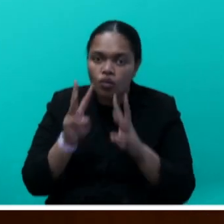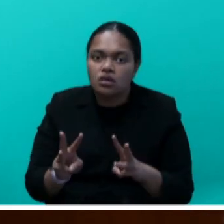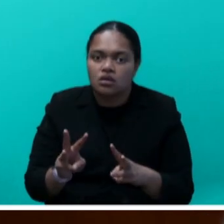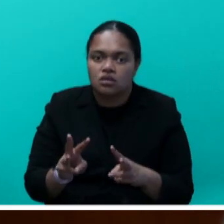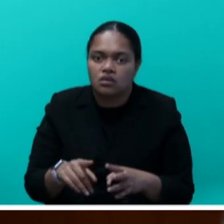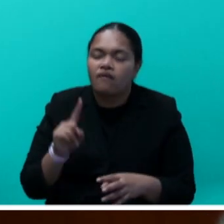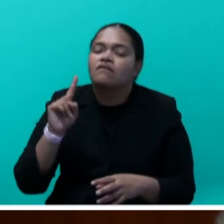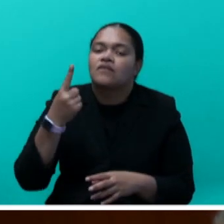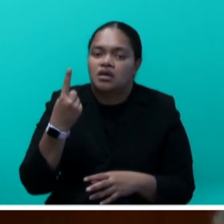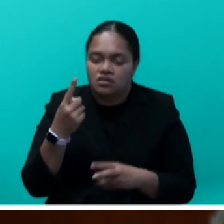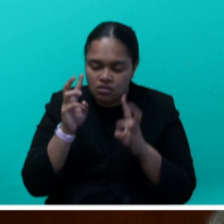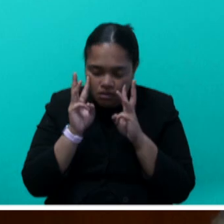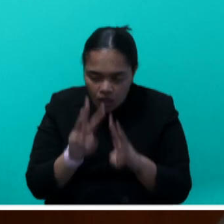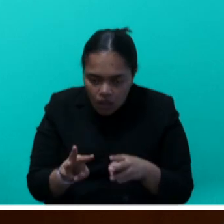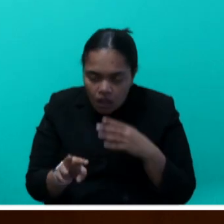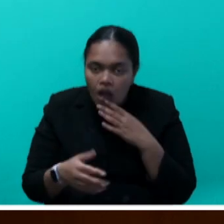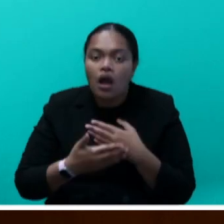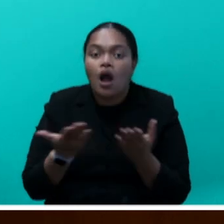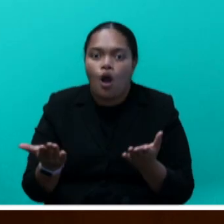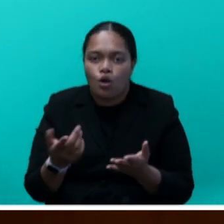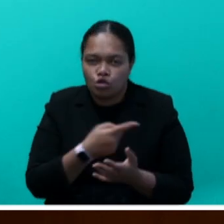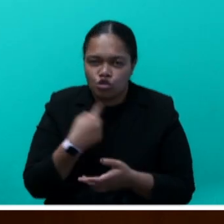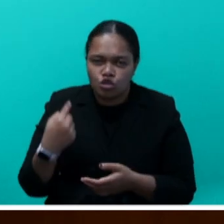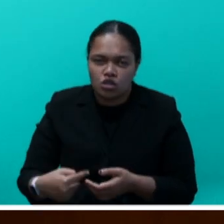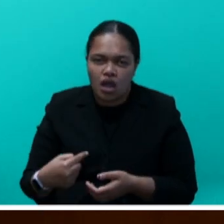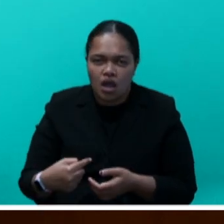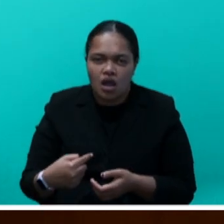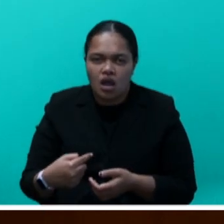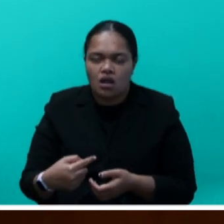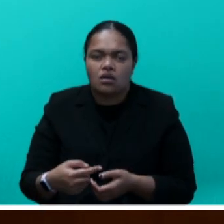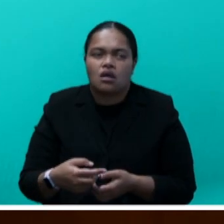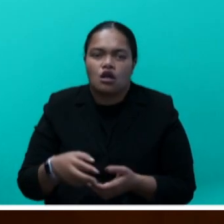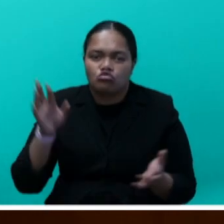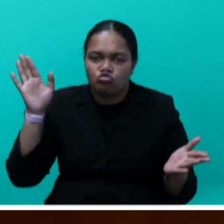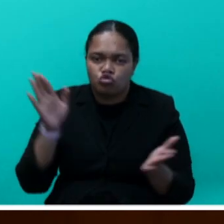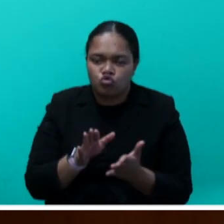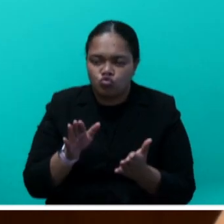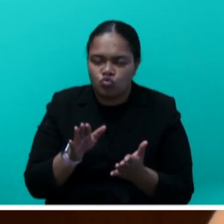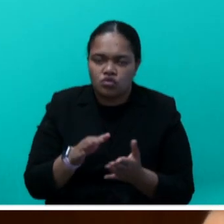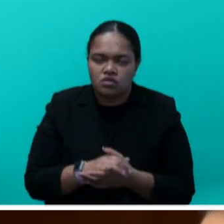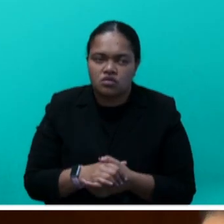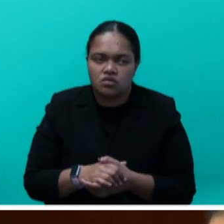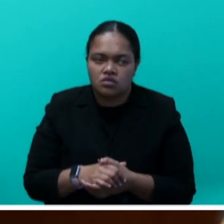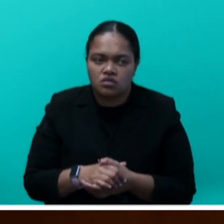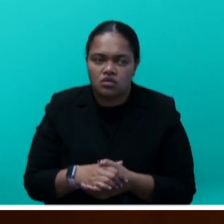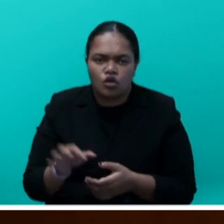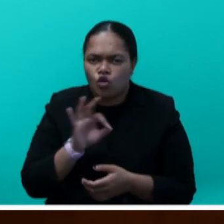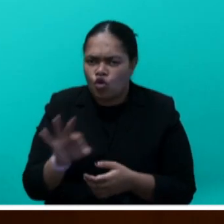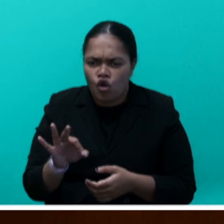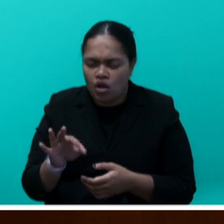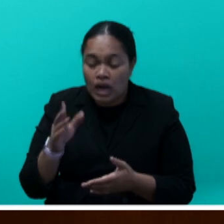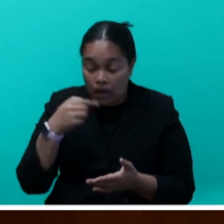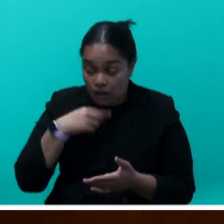how China is committed to reducing its carbon footprint. It is a lesson not only for